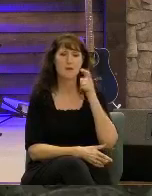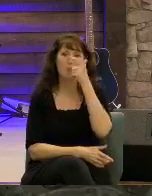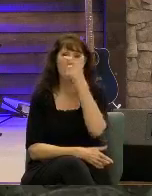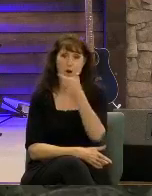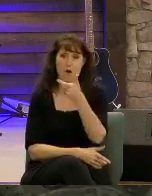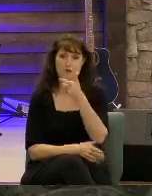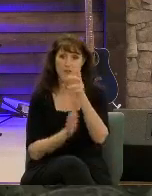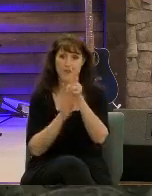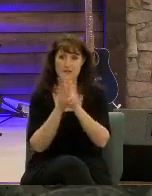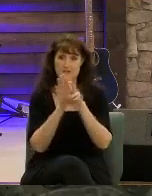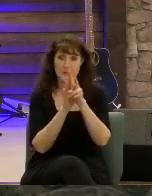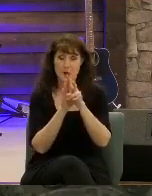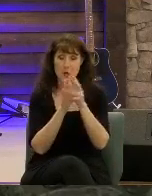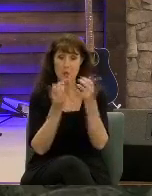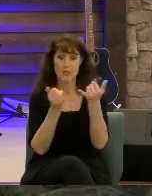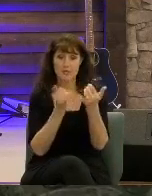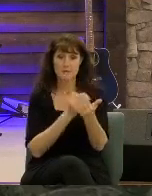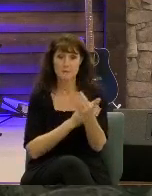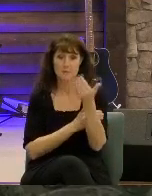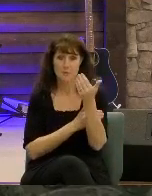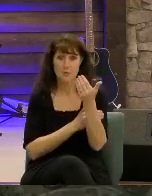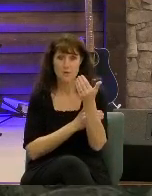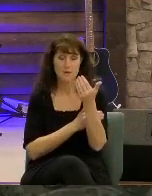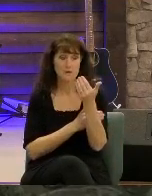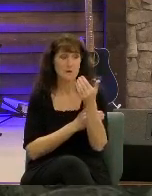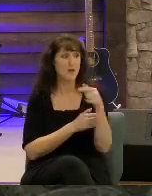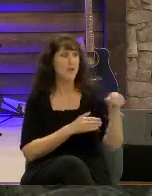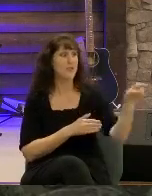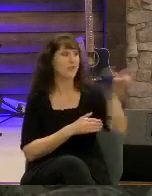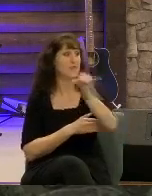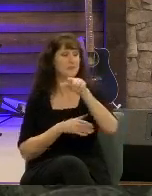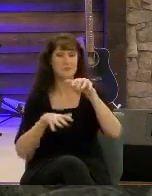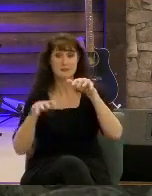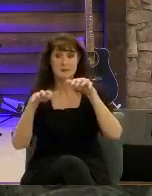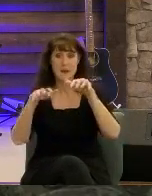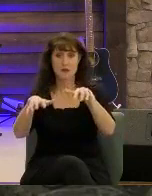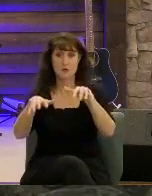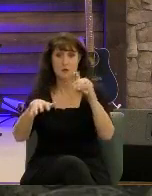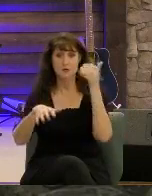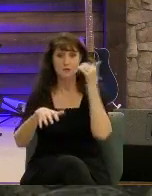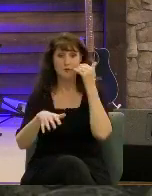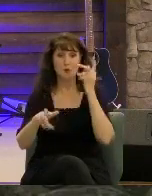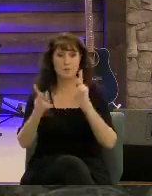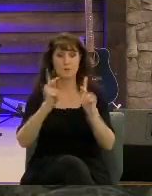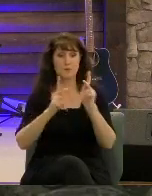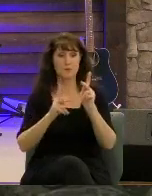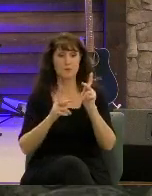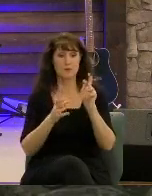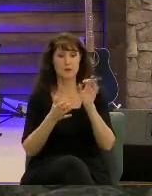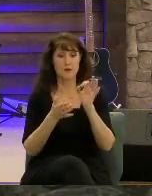and you know, in this congregation, I know Paul Lane counted